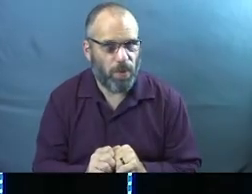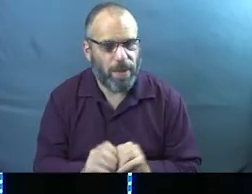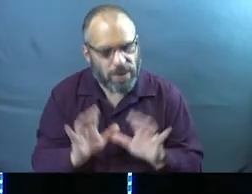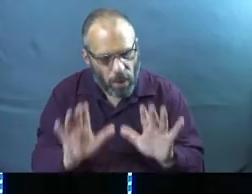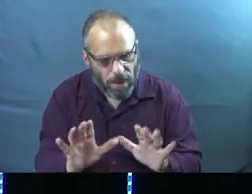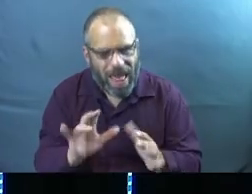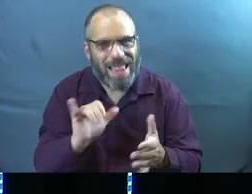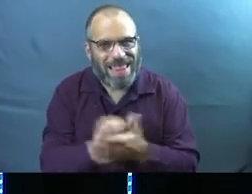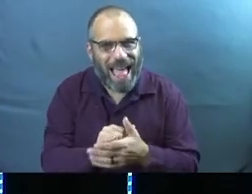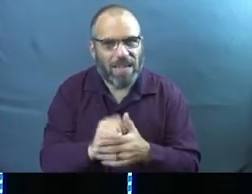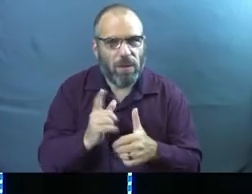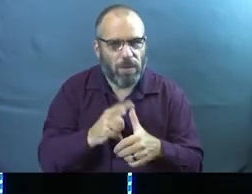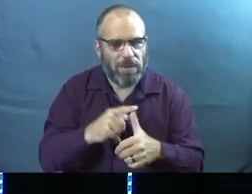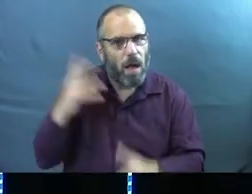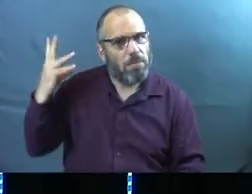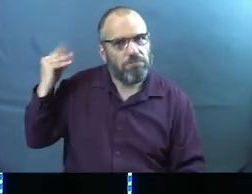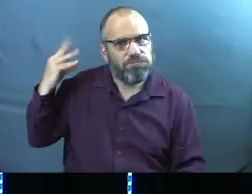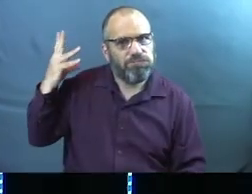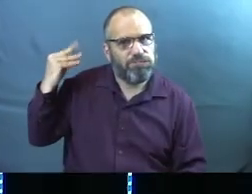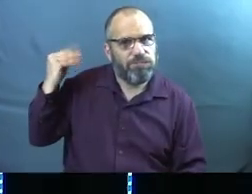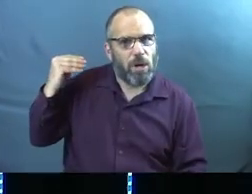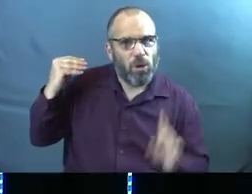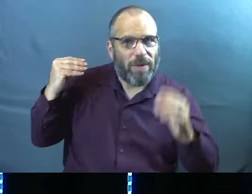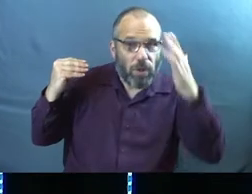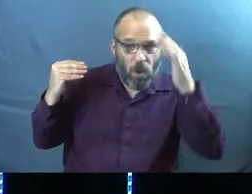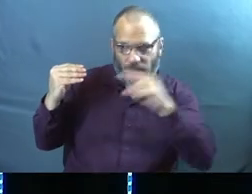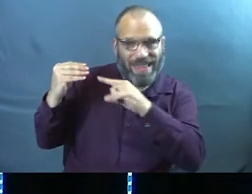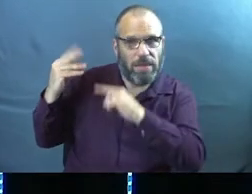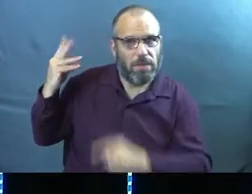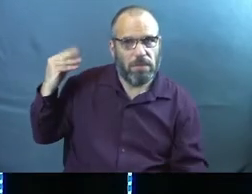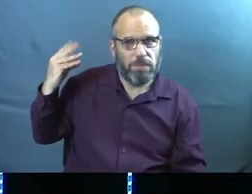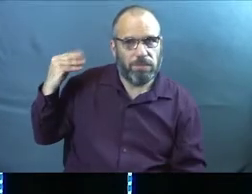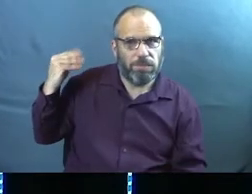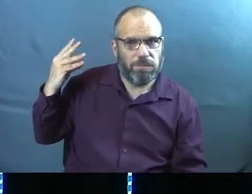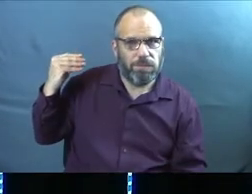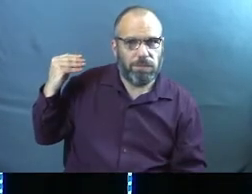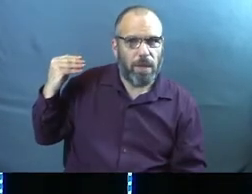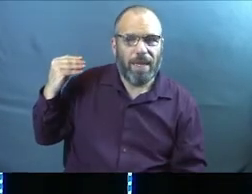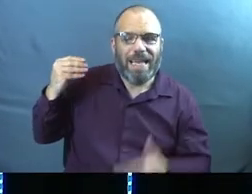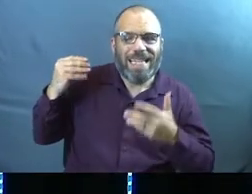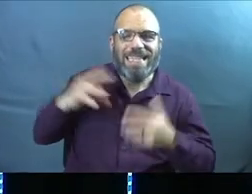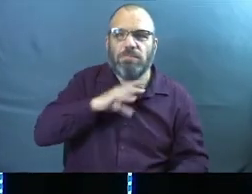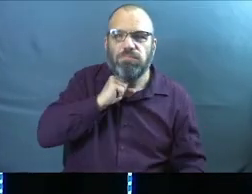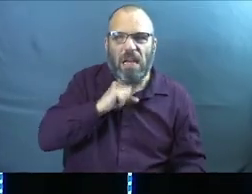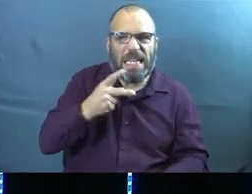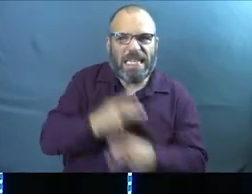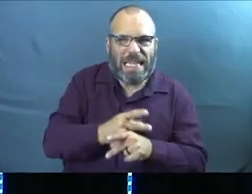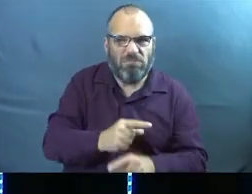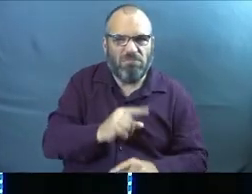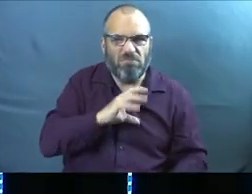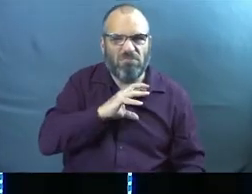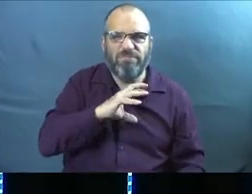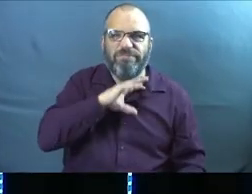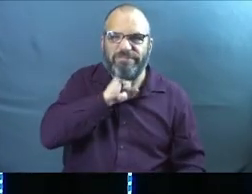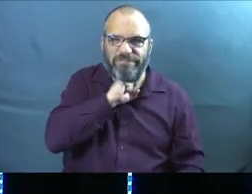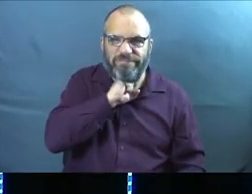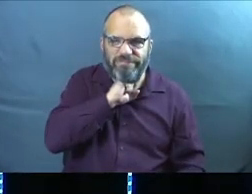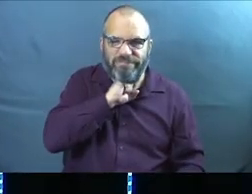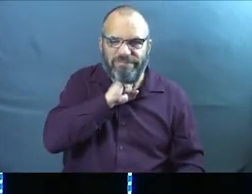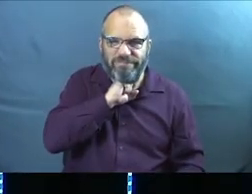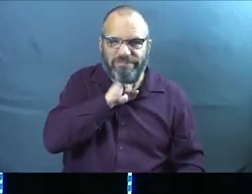So that's the other voice. And you got to recognize that voice, because that voice will not leave no regret. He wants to keep you in regret